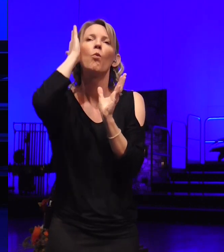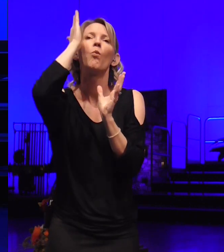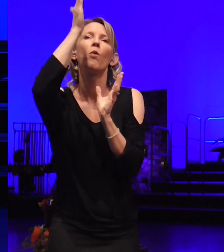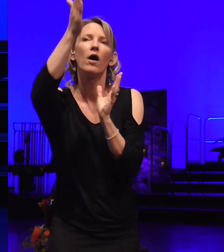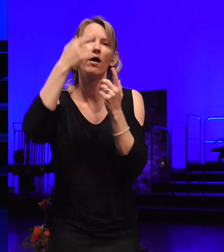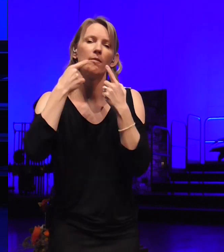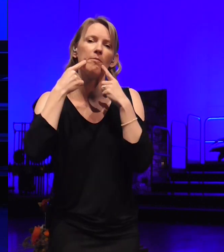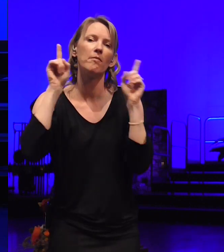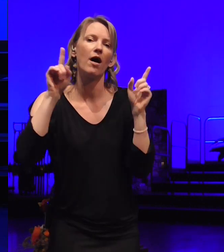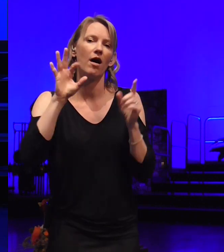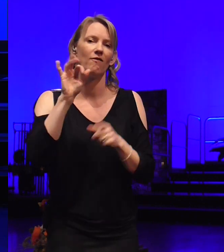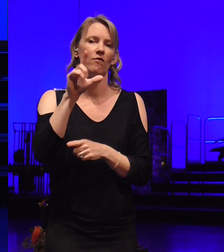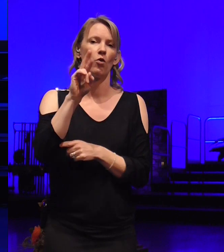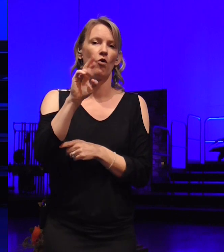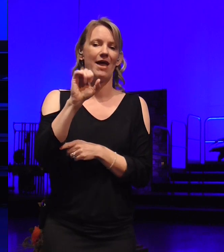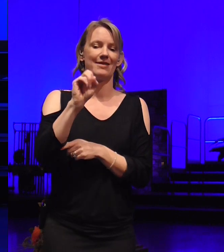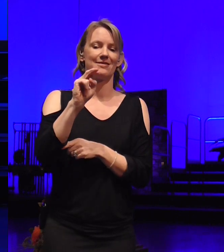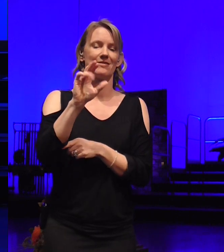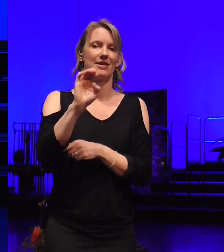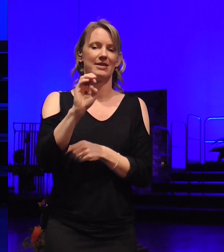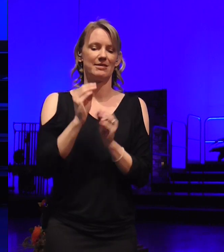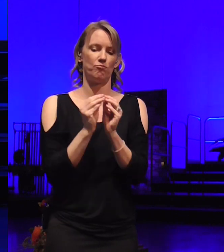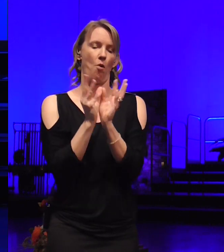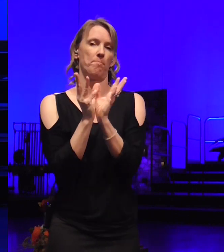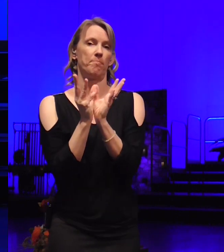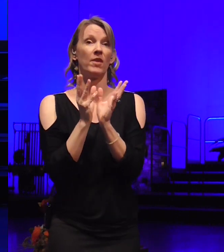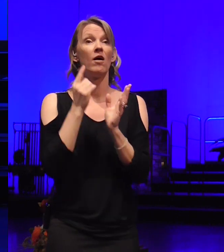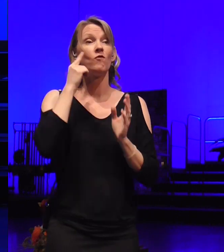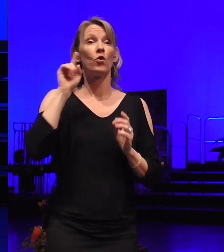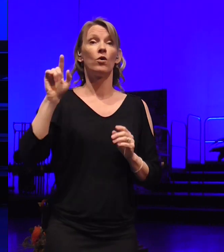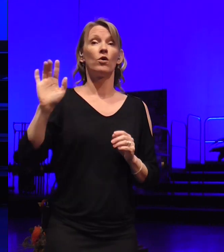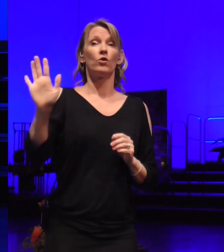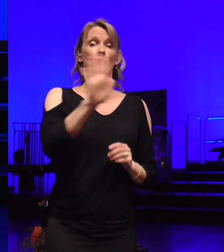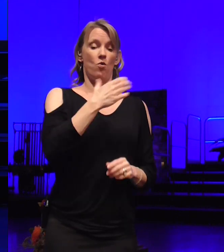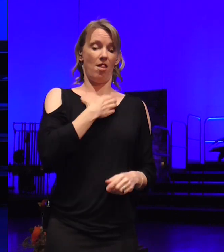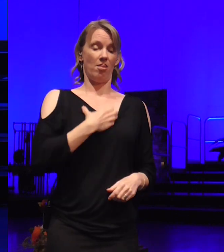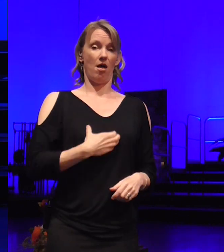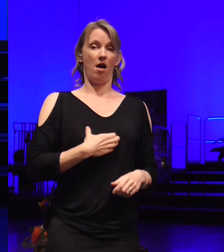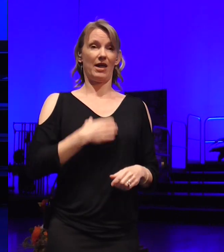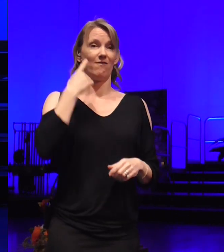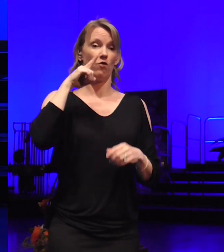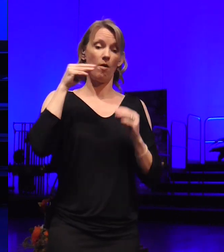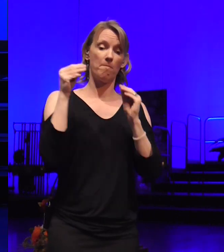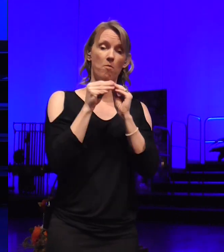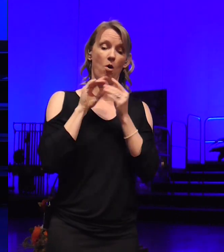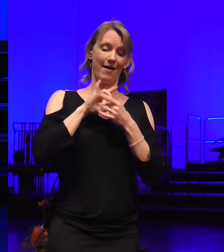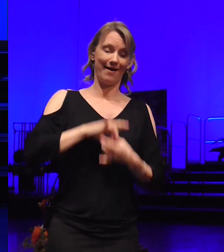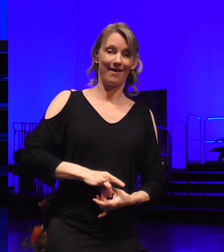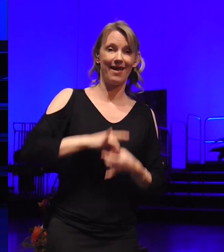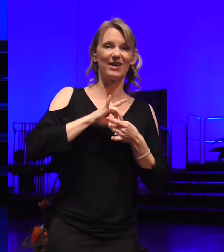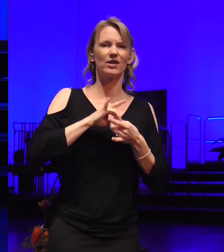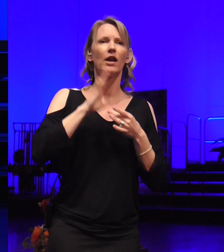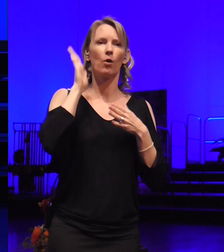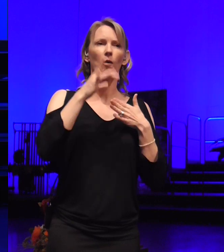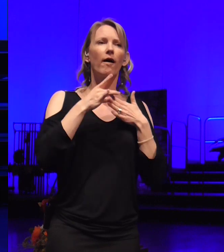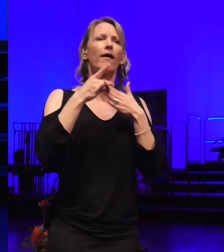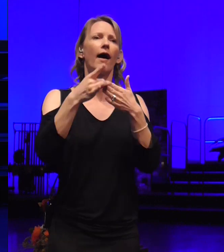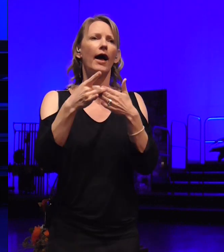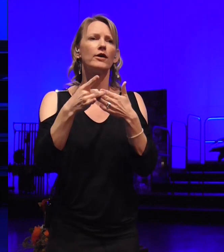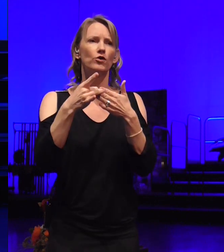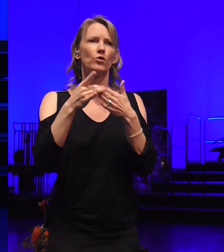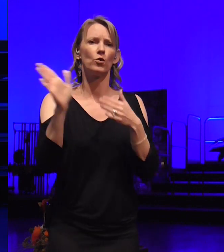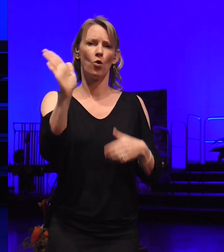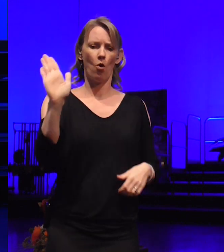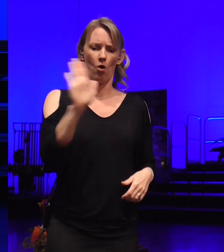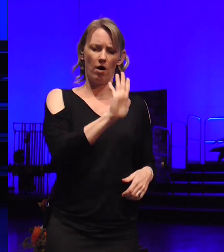your longing for deeper connection will guide you to what your soul needs to